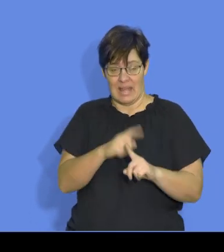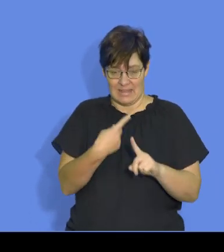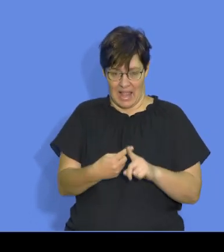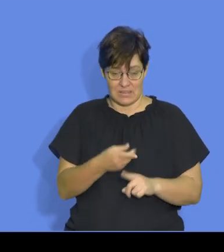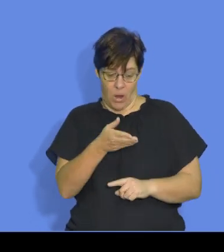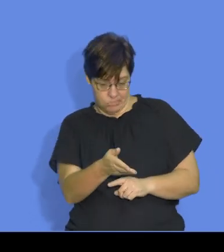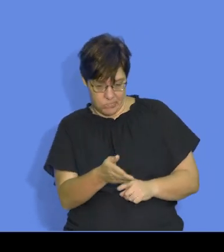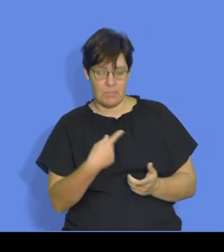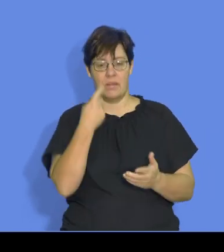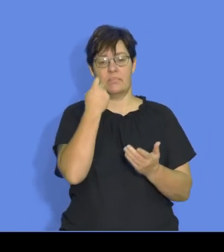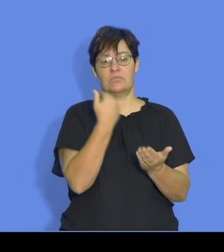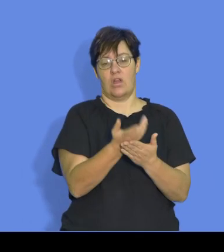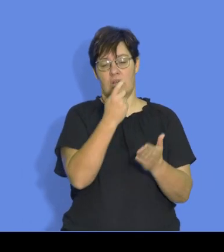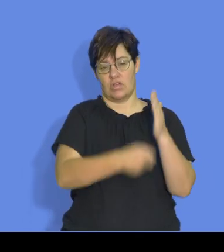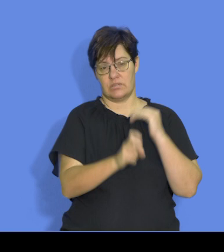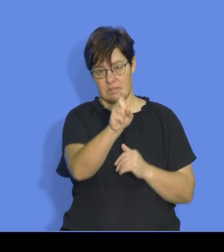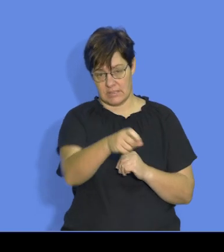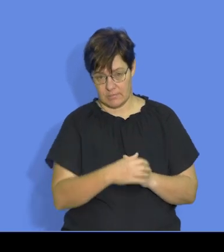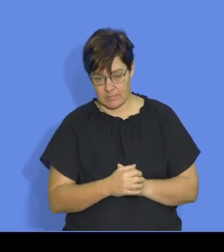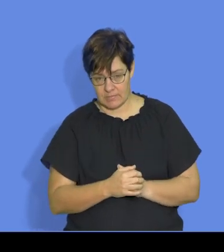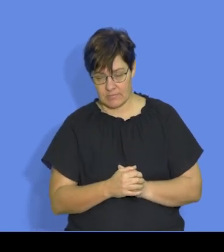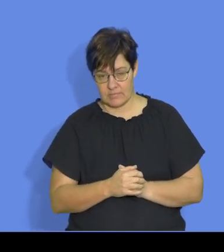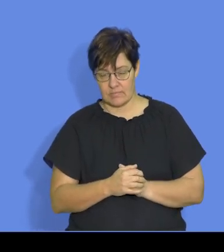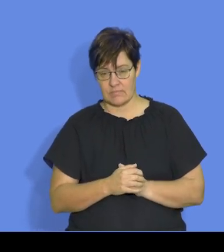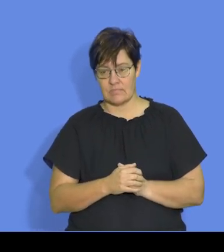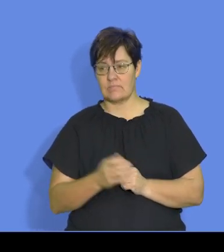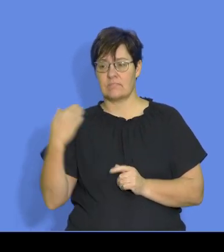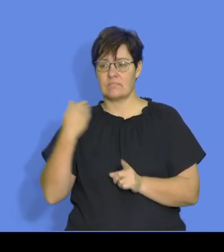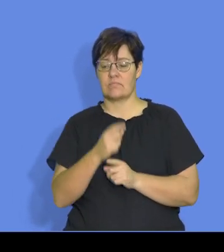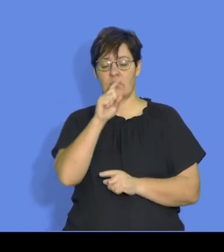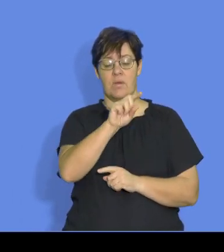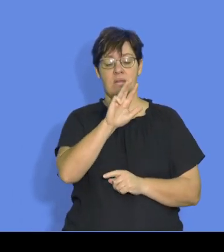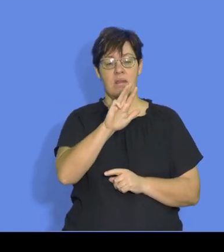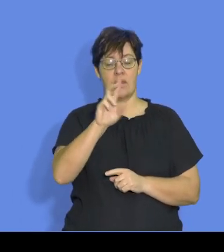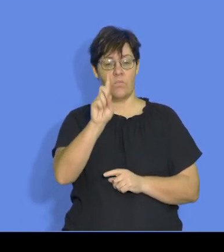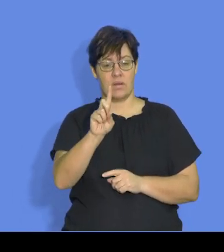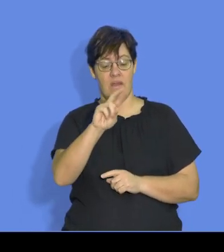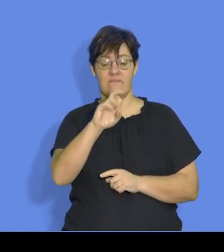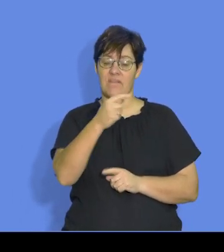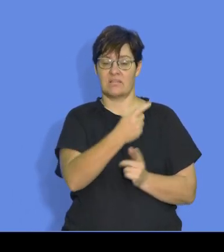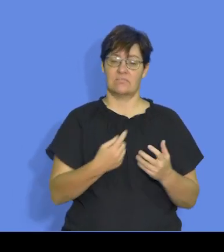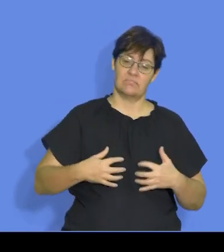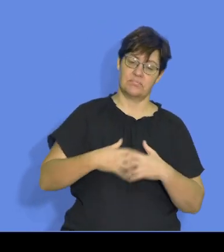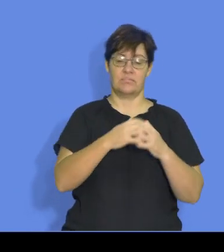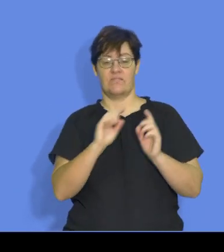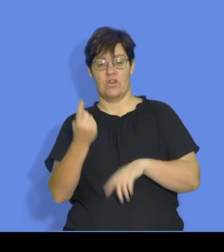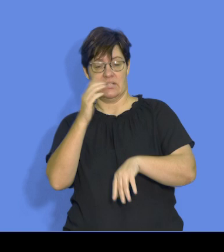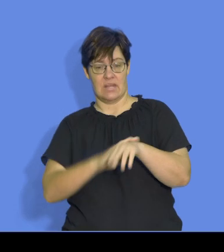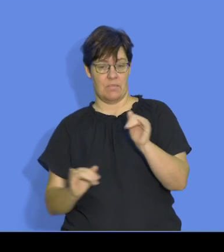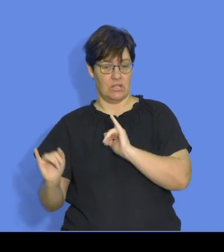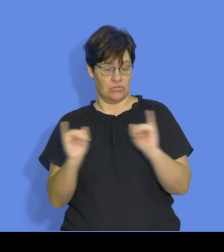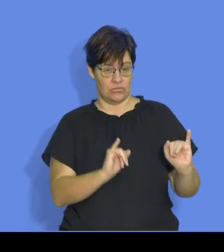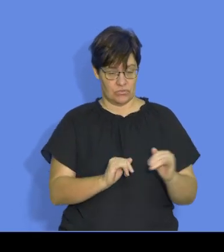services. Okay, you will see therefore that since 1991, when VAT was introduced in South Africa,